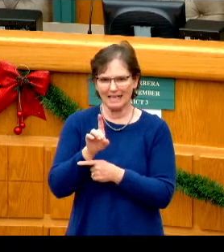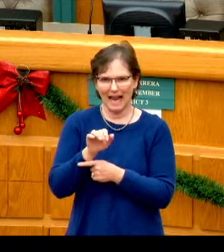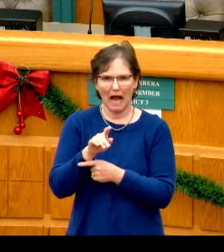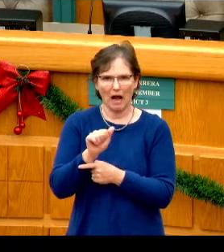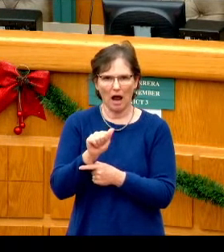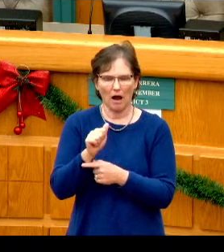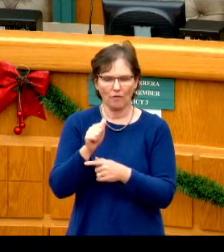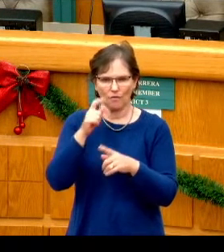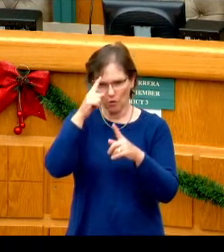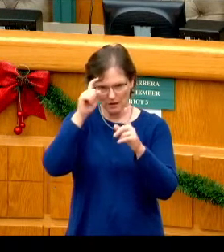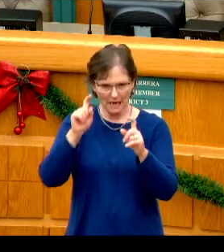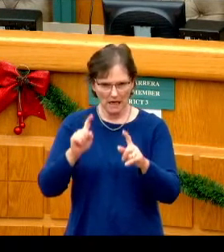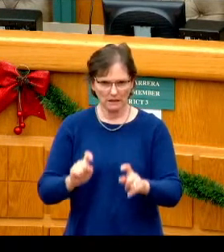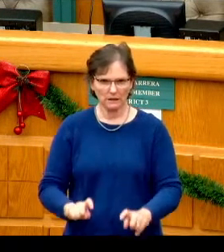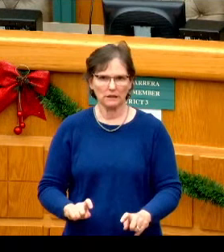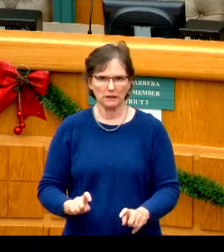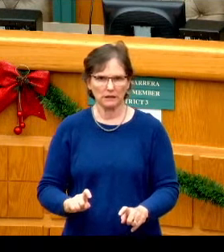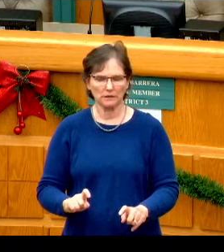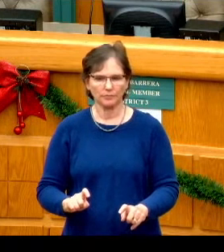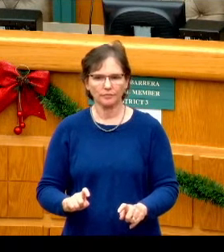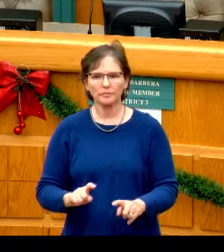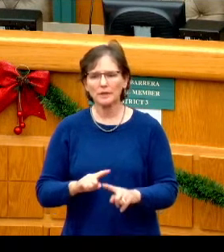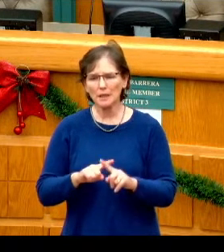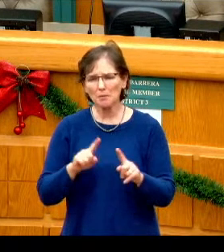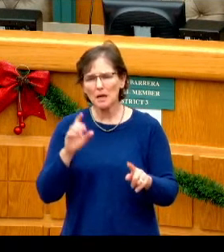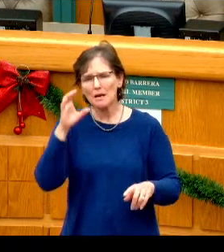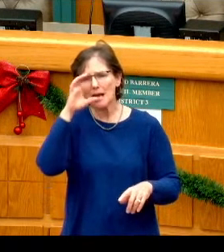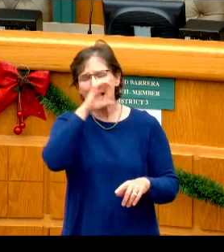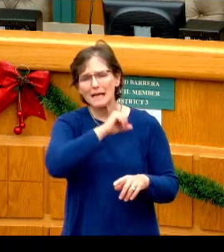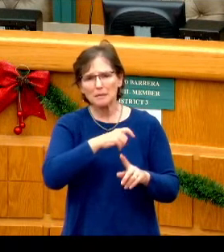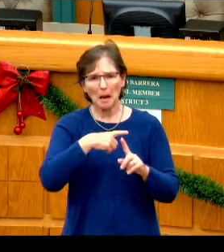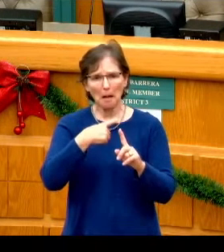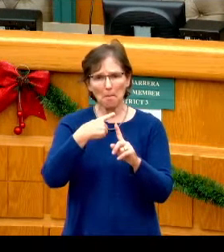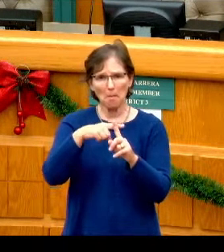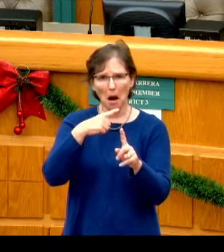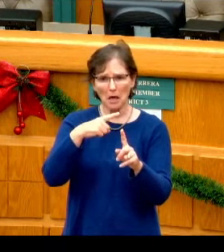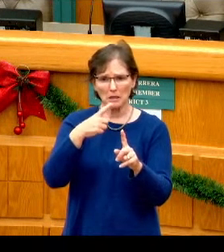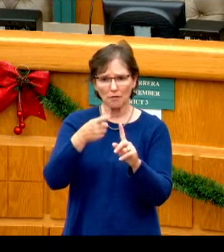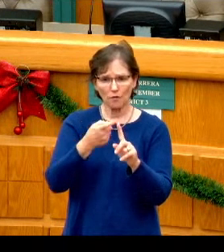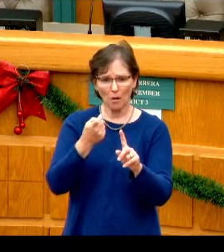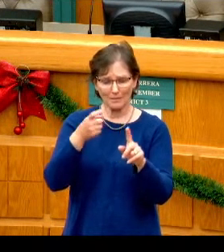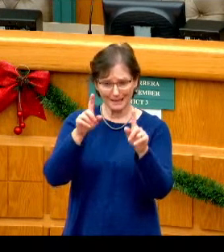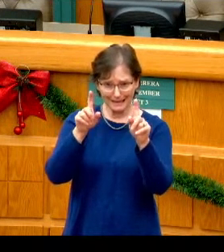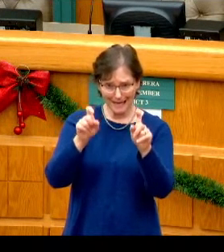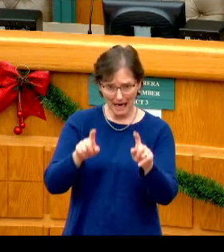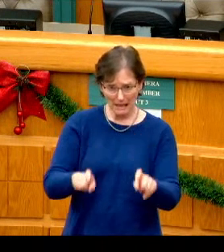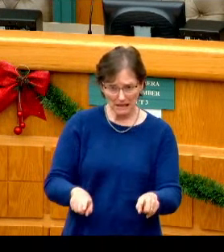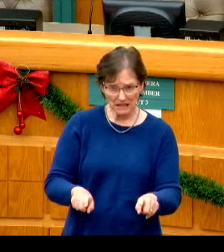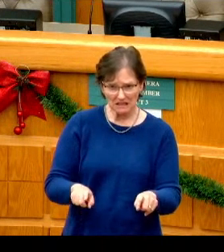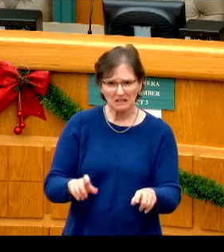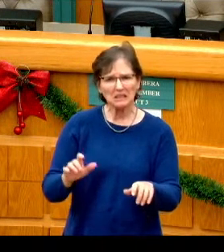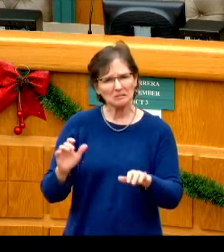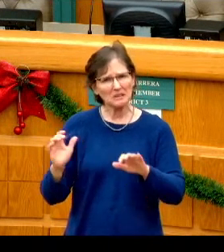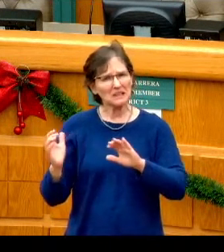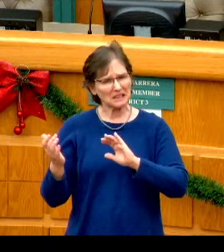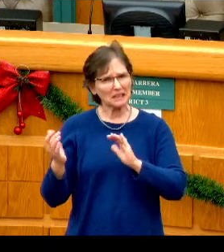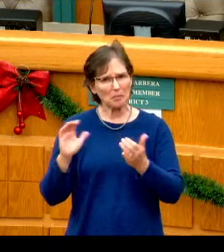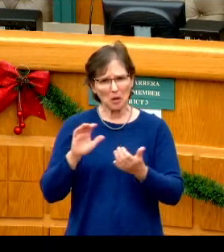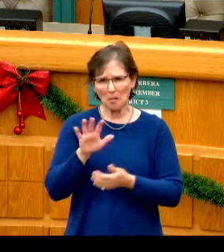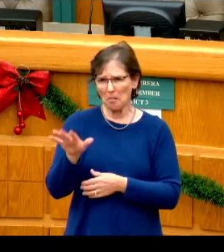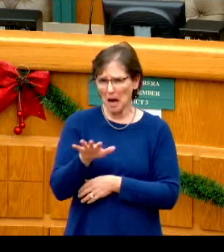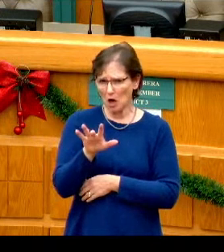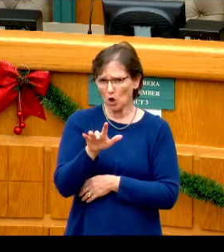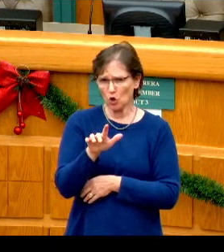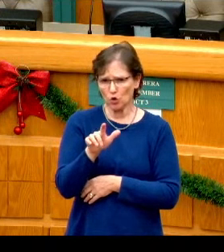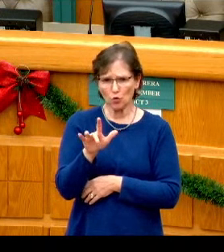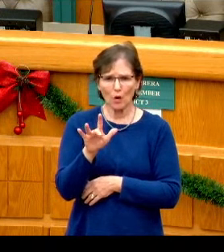earlier, but our estimated percentage positives is remarkably close to what they observed today, at about